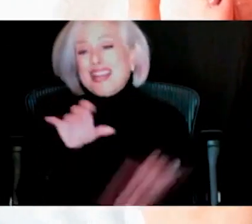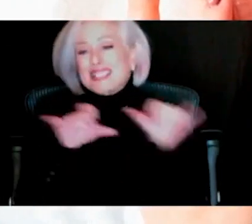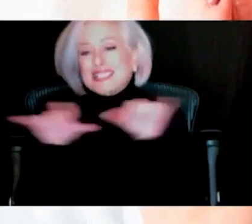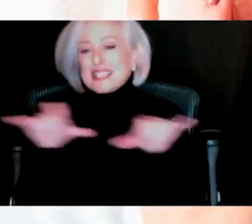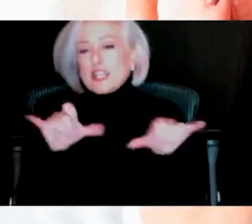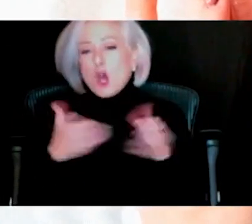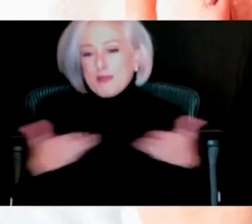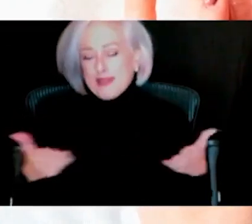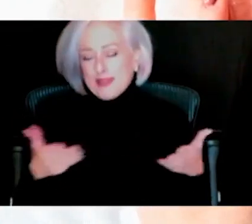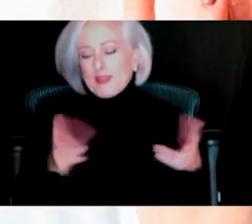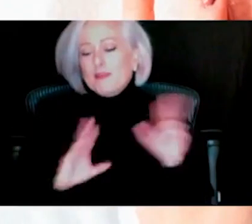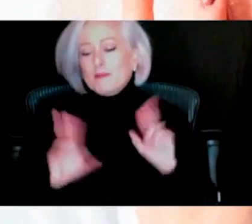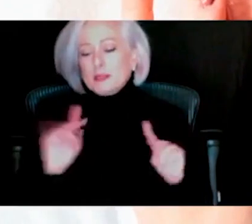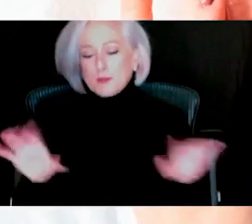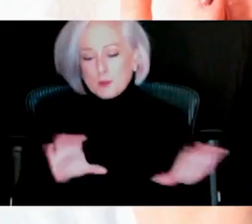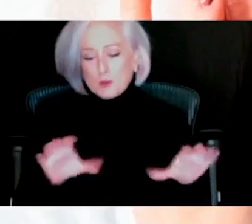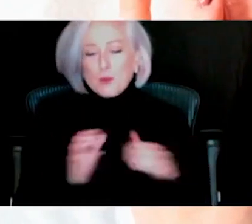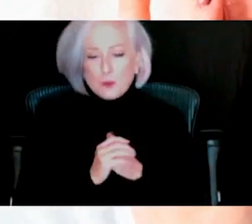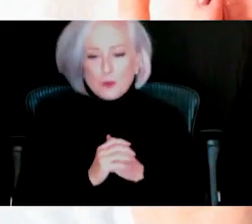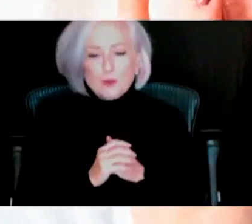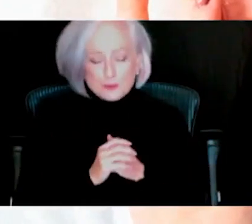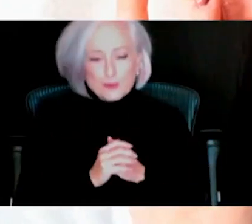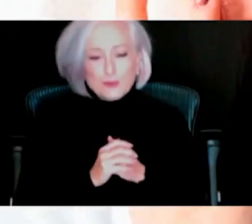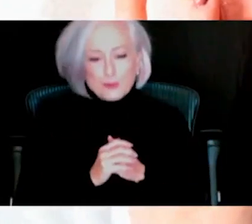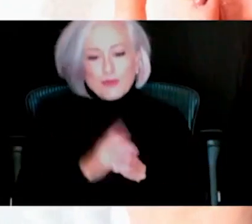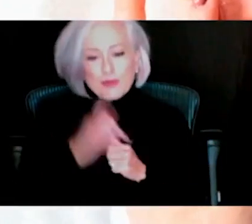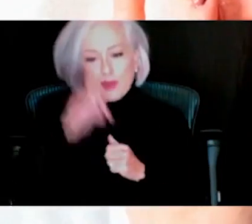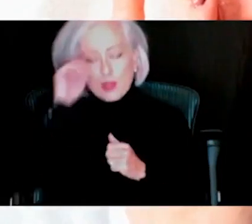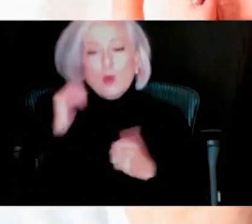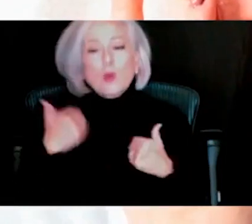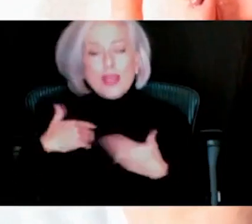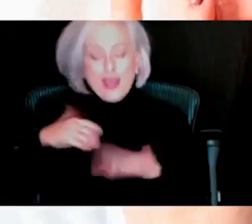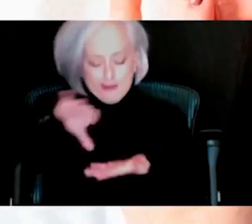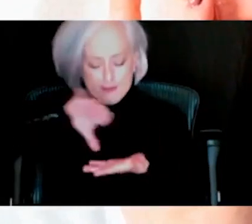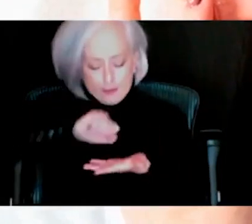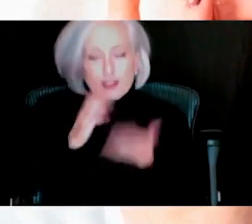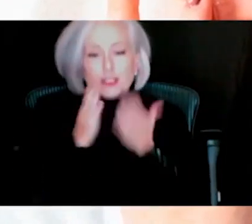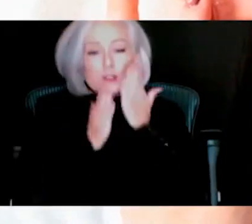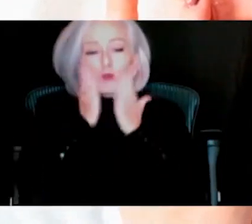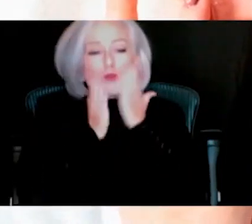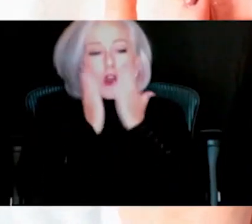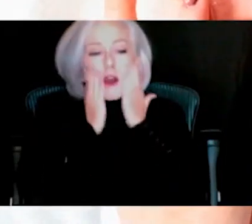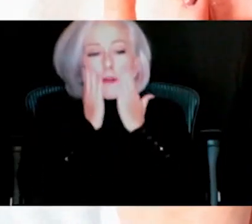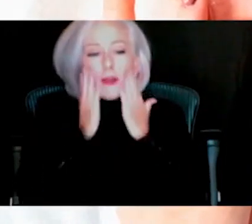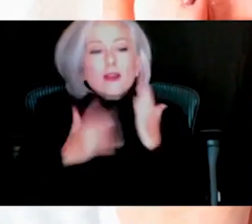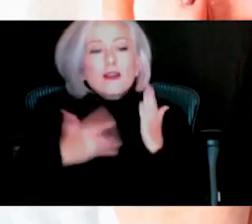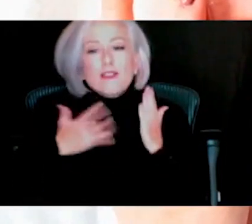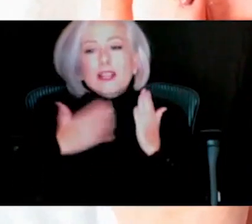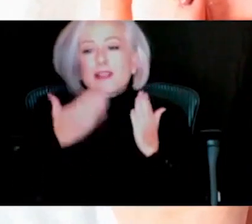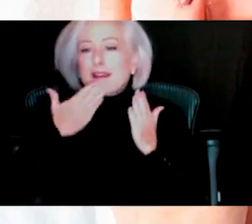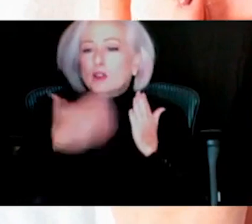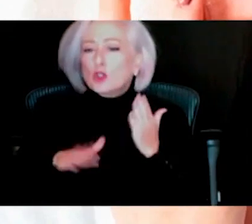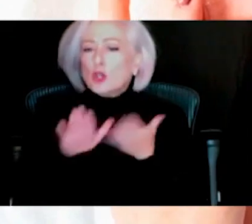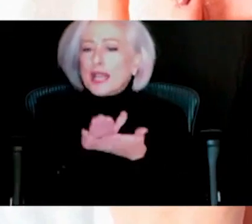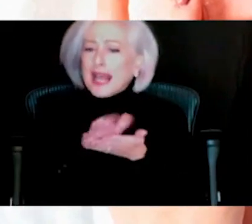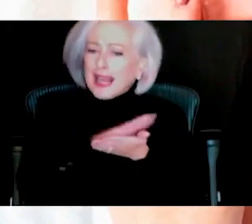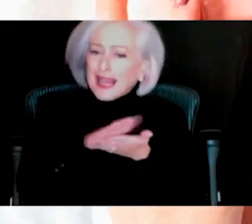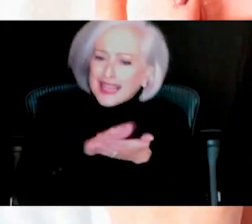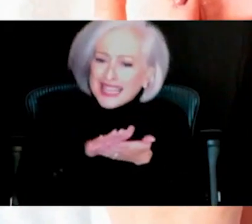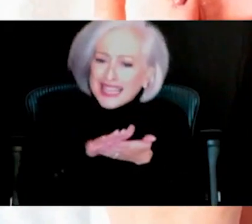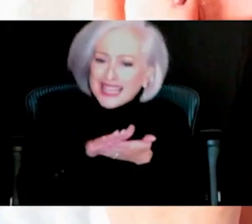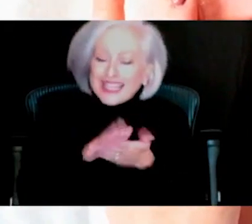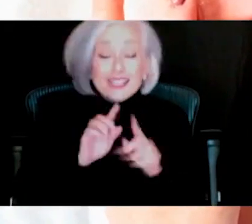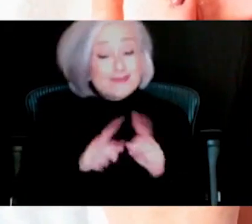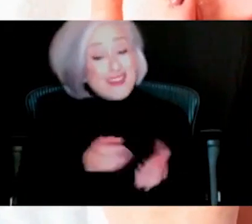do. And, there's these scrubs out there that have these particles that you feel you're getting a very good clean skin on it. But to be honest,